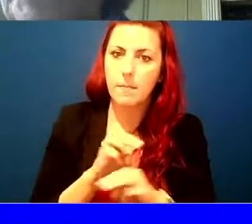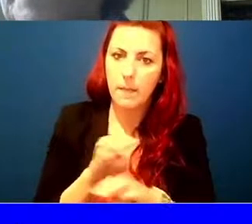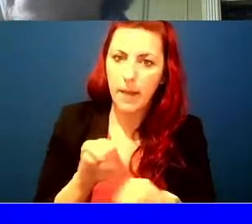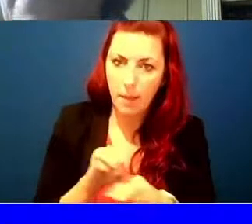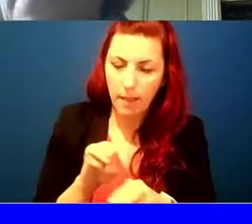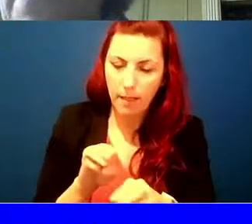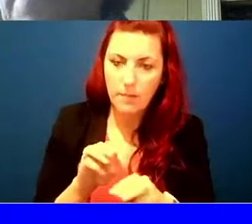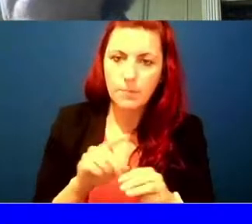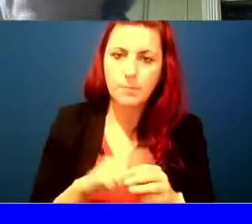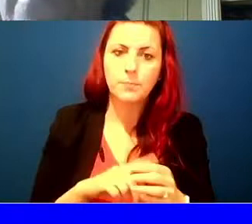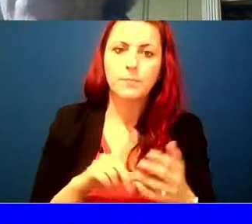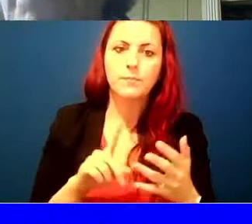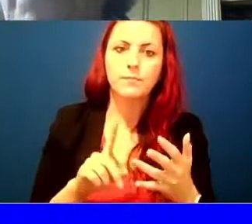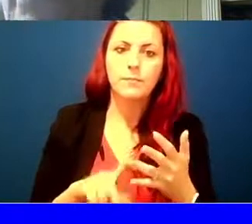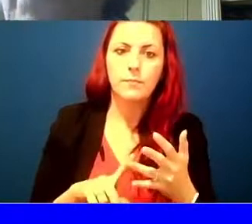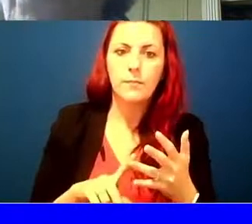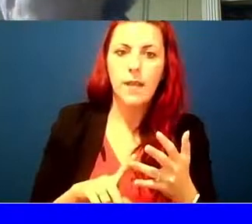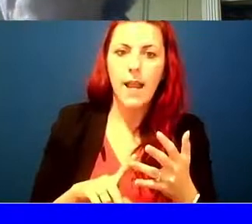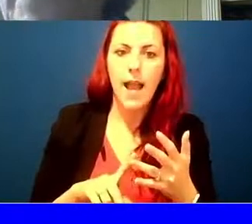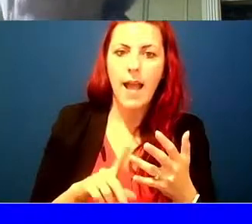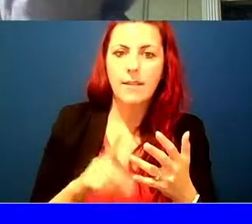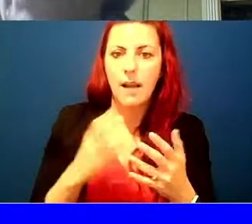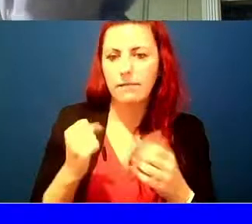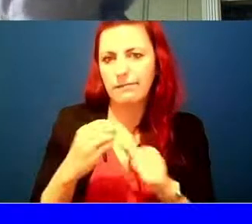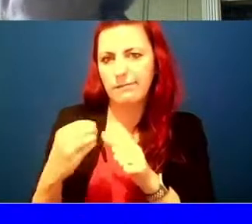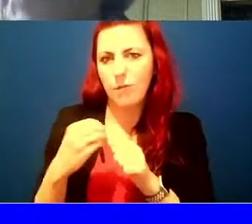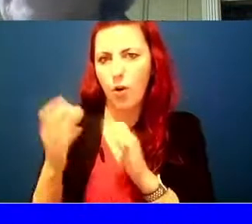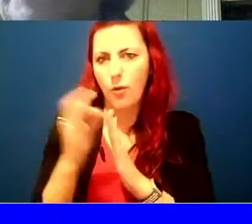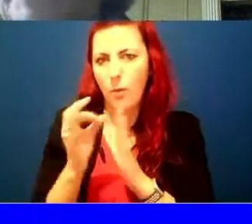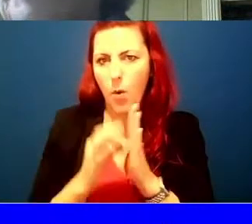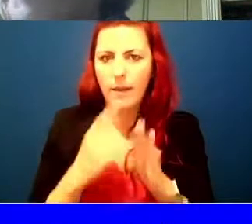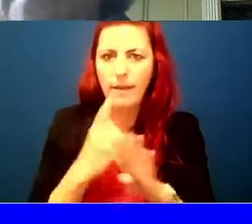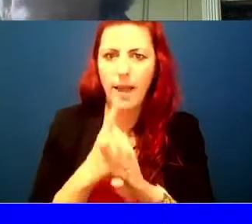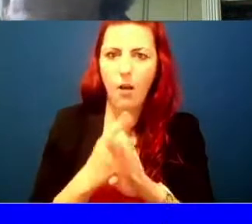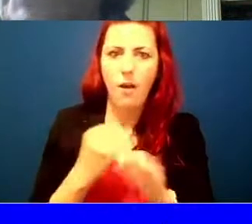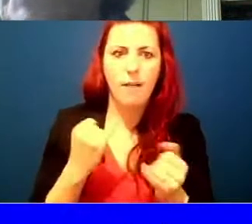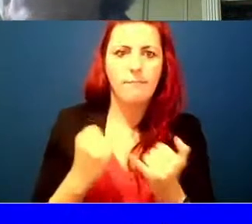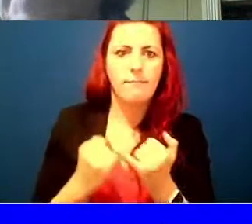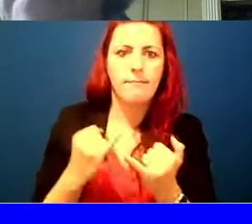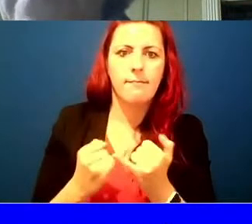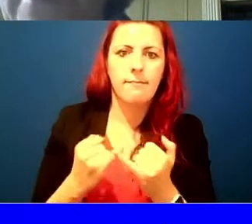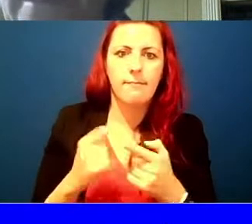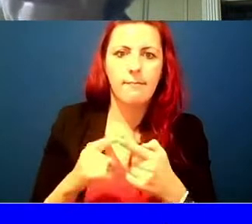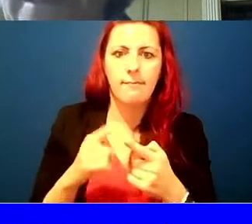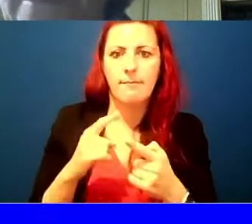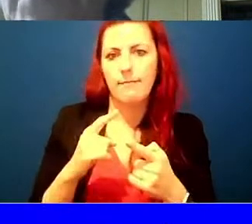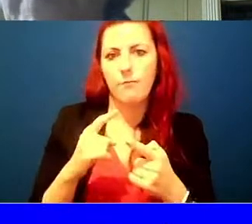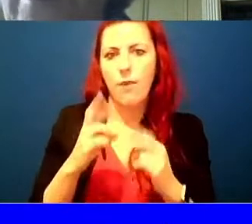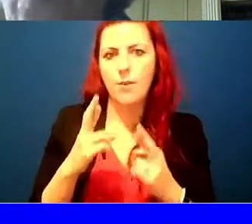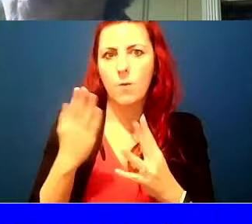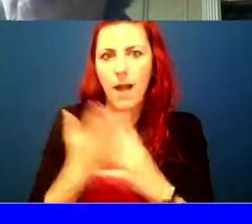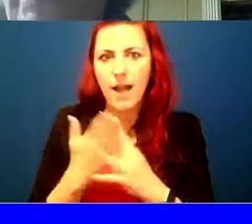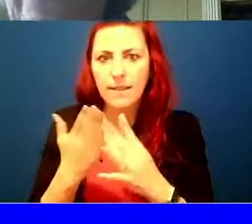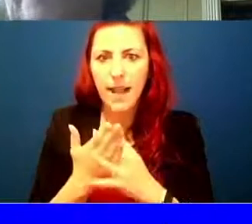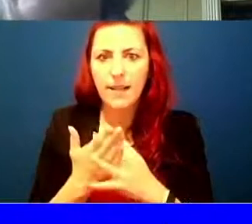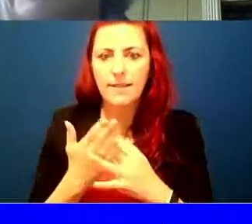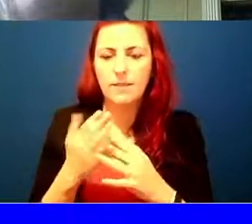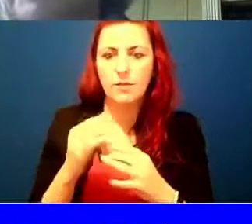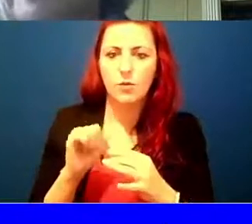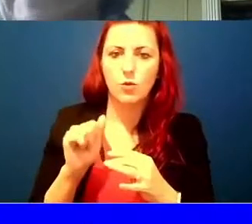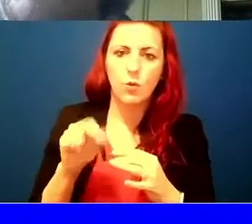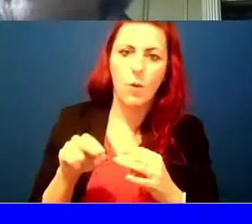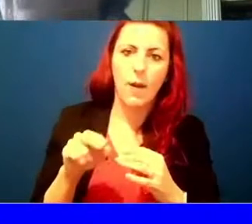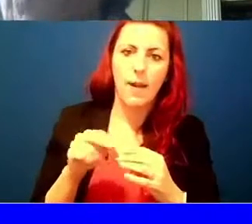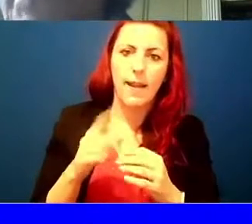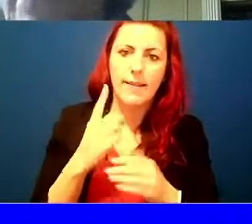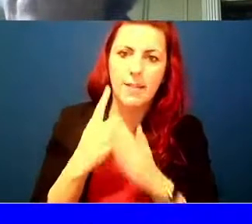about a person, and a number of other points, right to access to an independent advocate, which was clearly extremely important. That